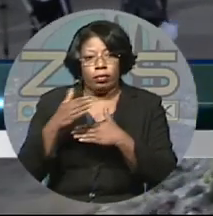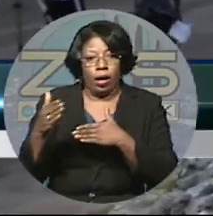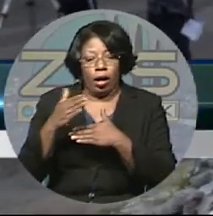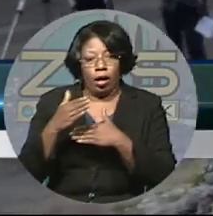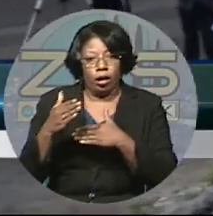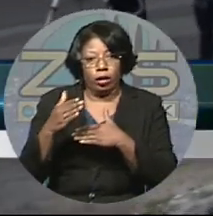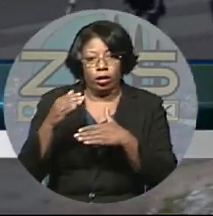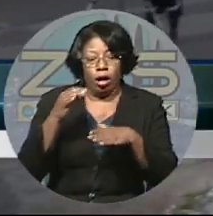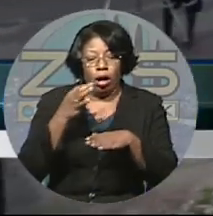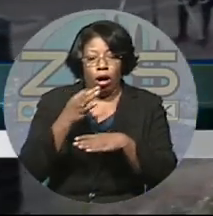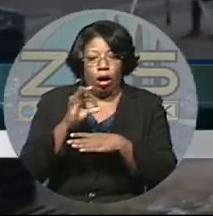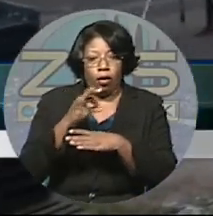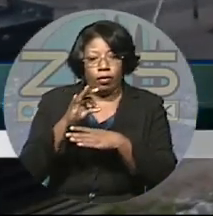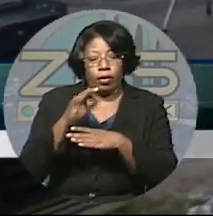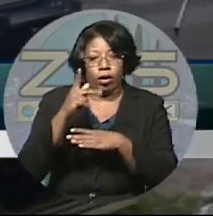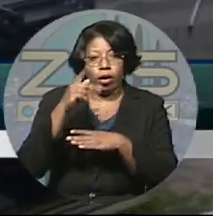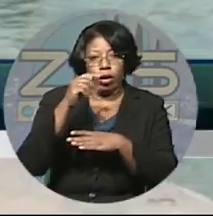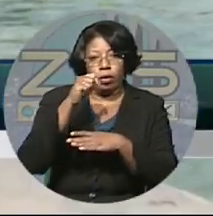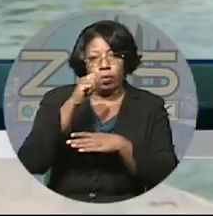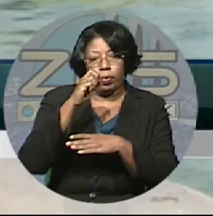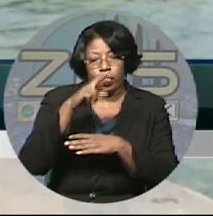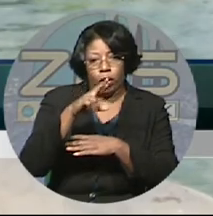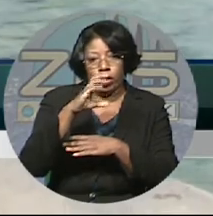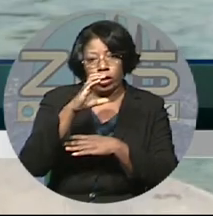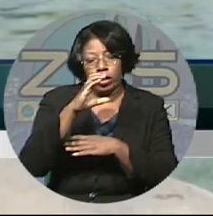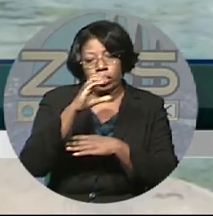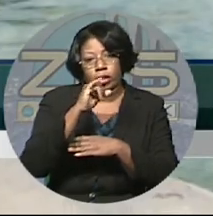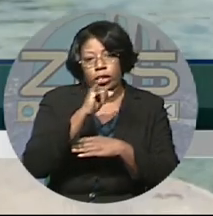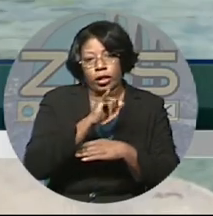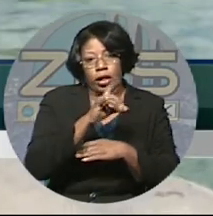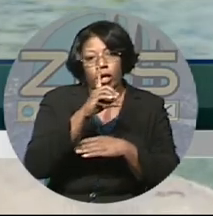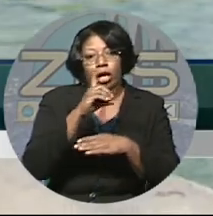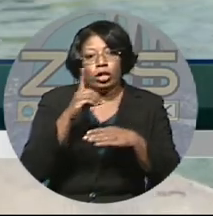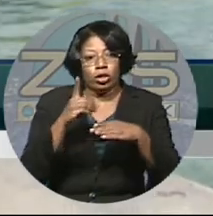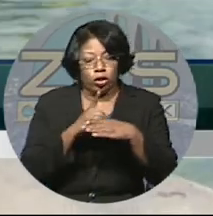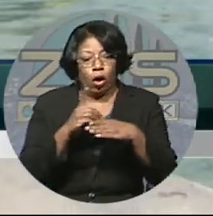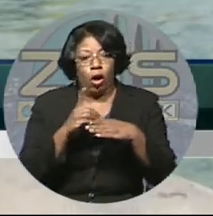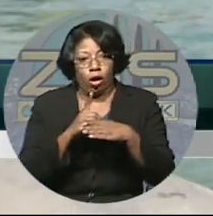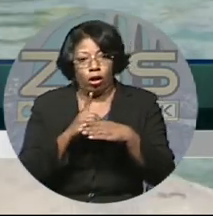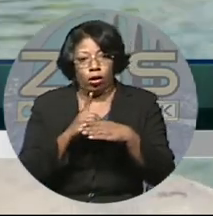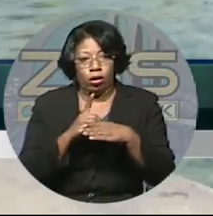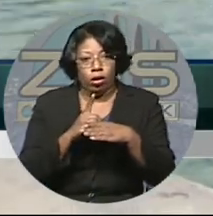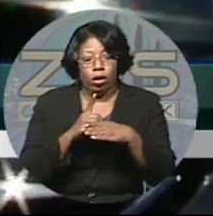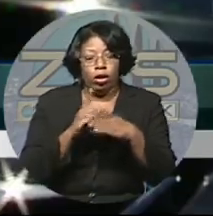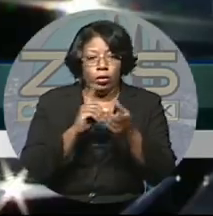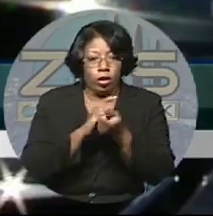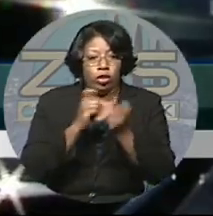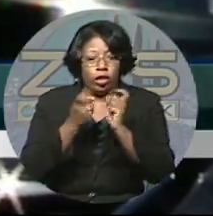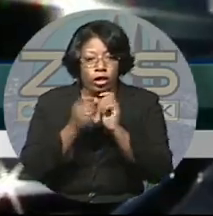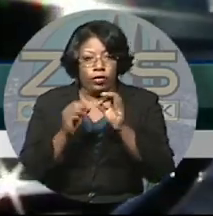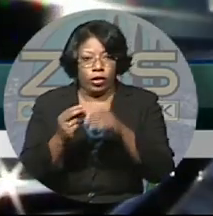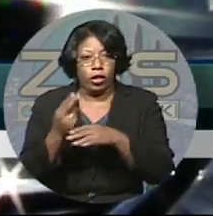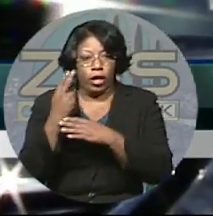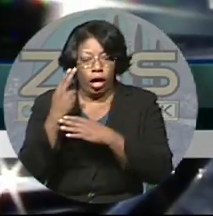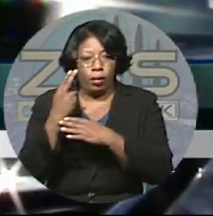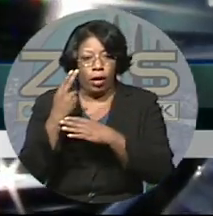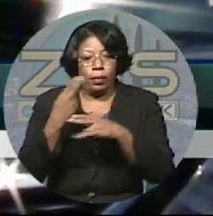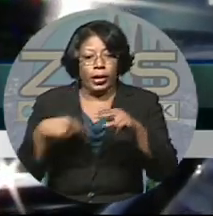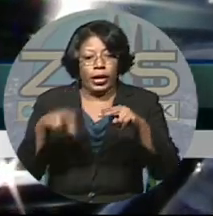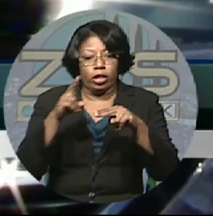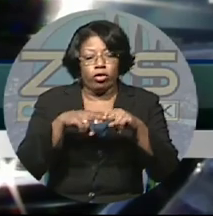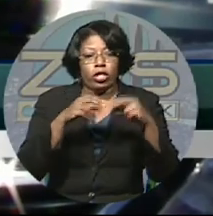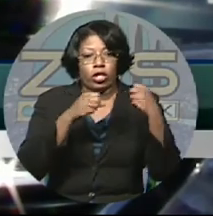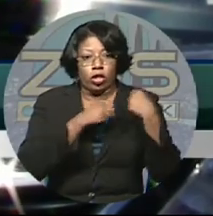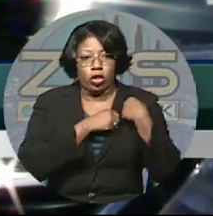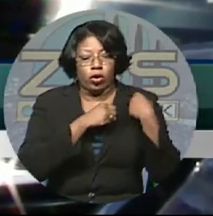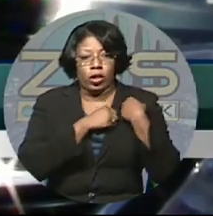a $3.1 million facelift that will not only result in beautification, but increased security at the port. Closed